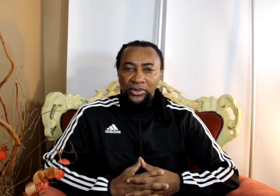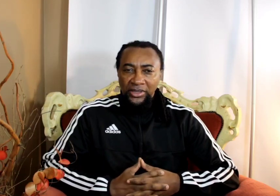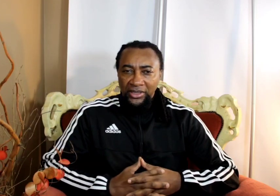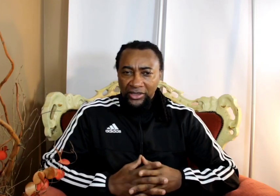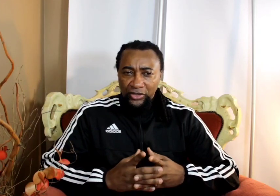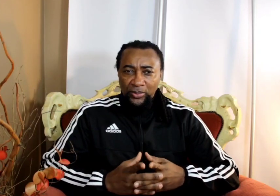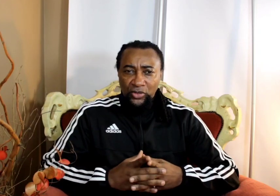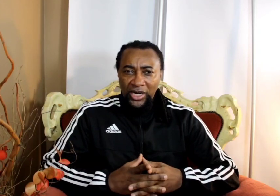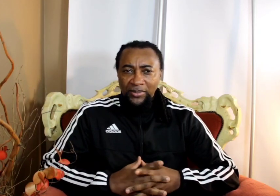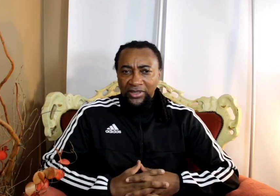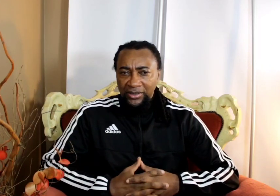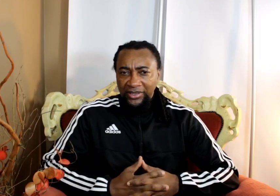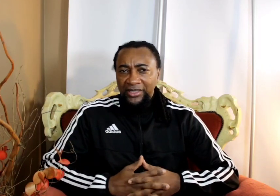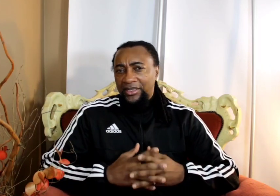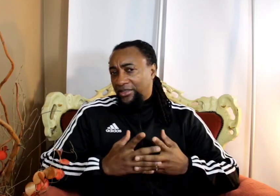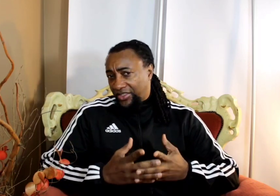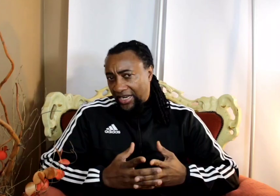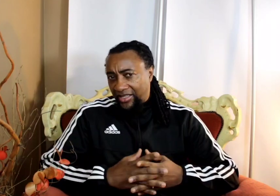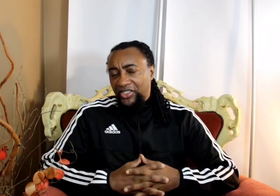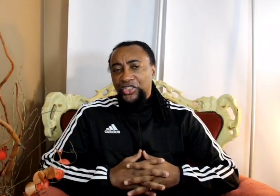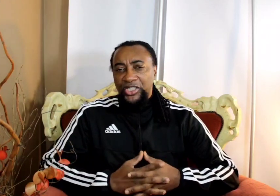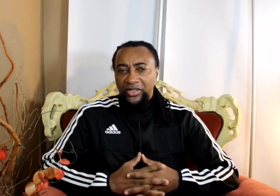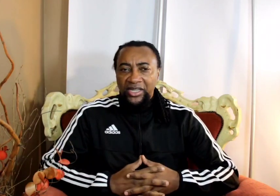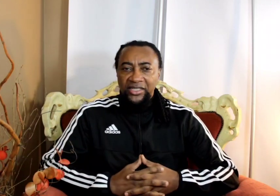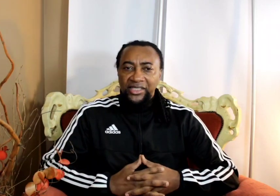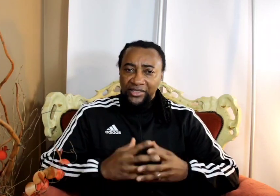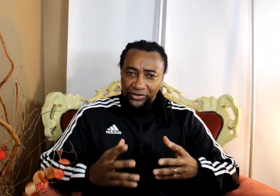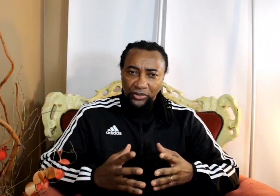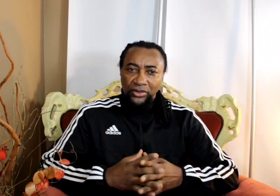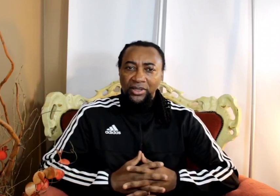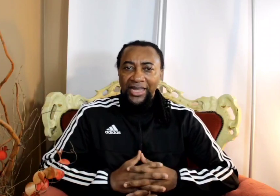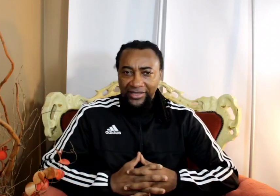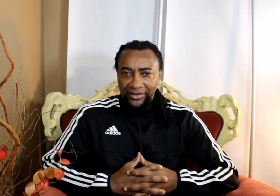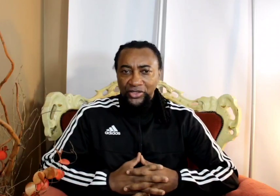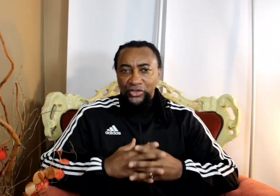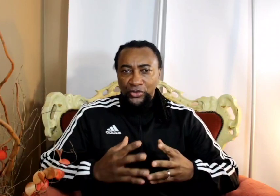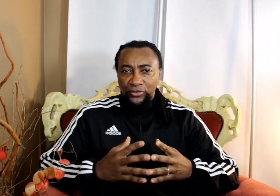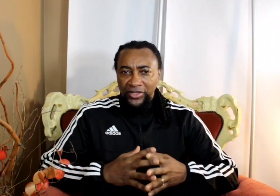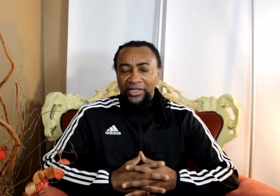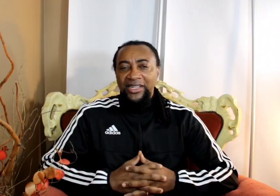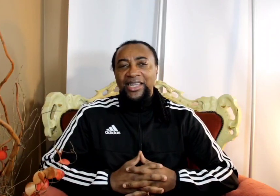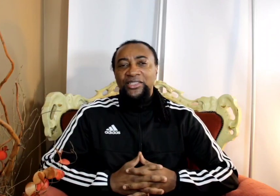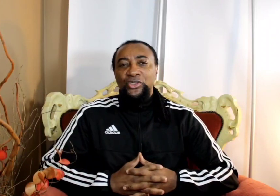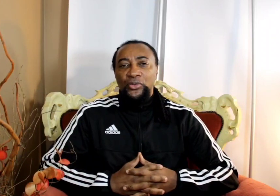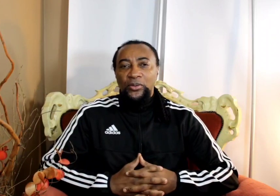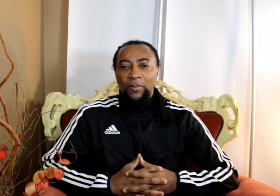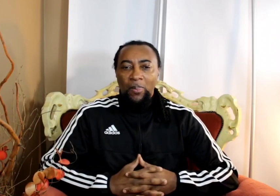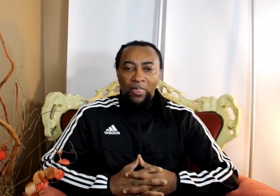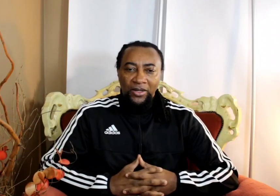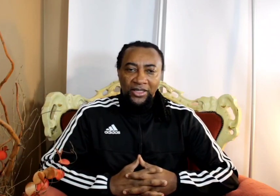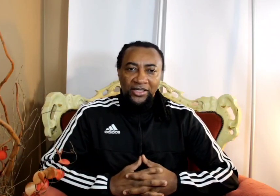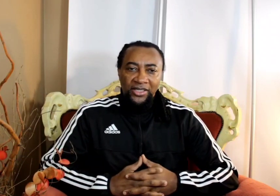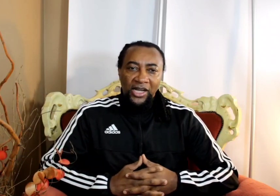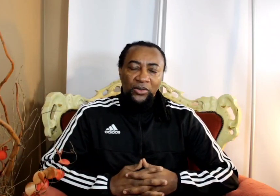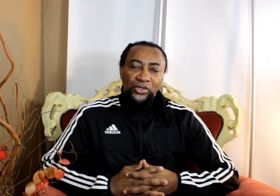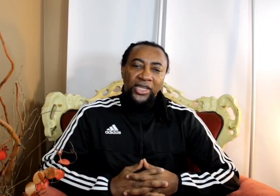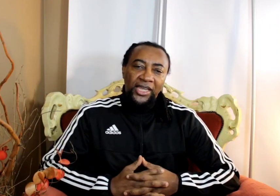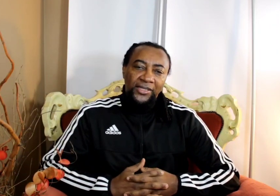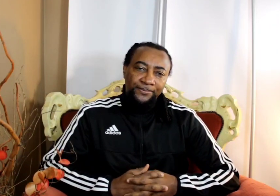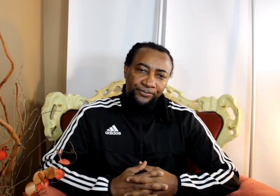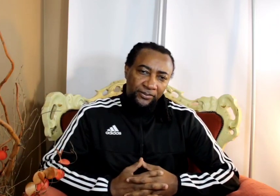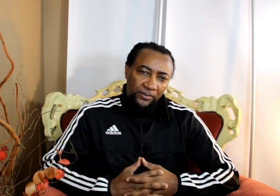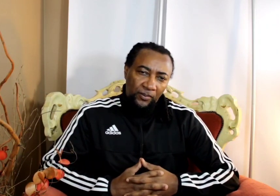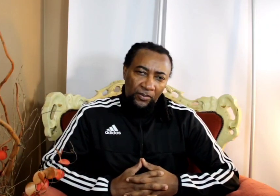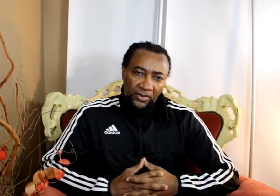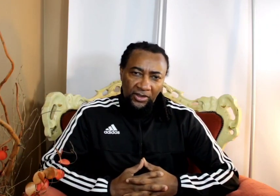ask you to subscribe to the channel and share the content if you like it and you so feel inclined to do. Now,